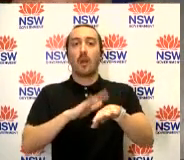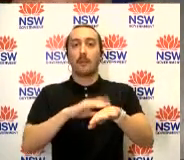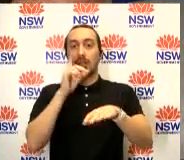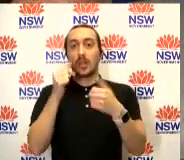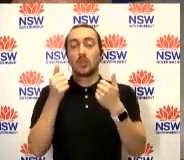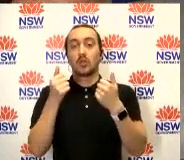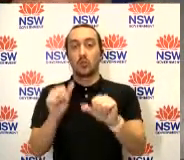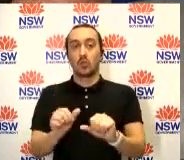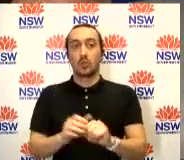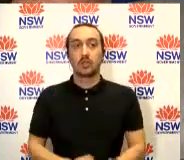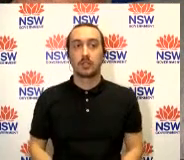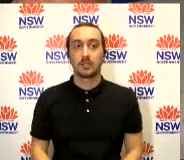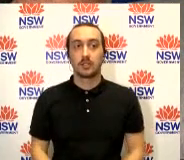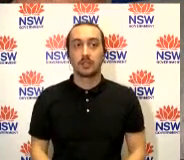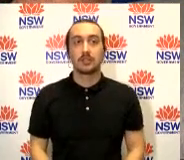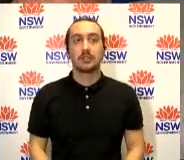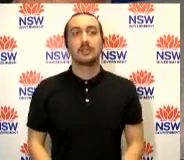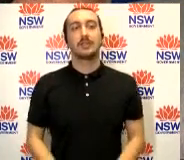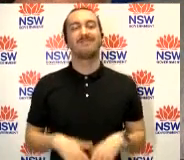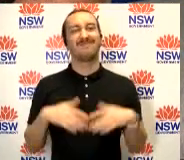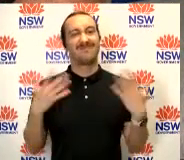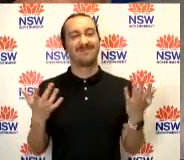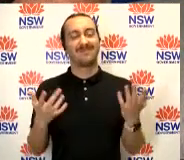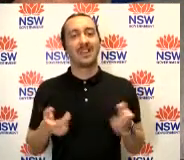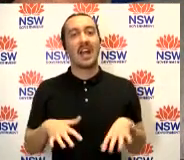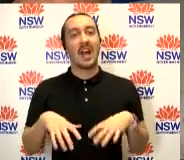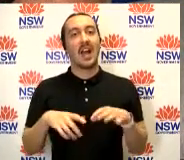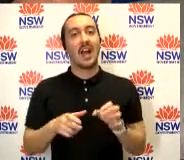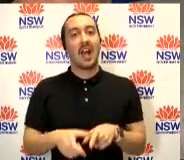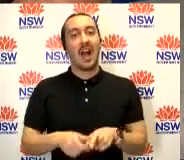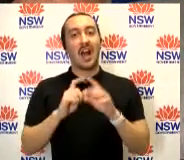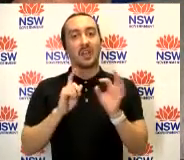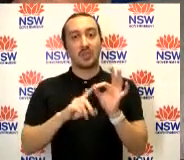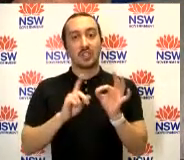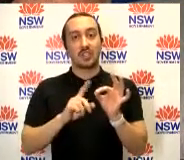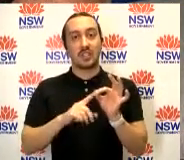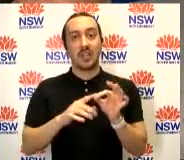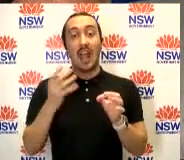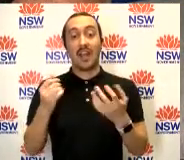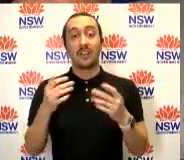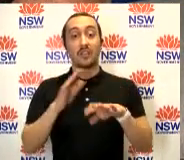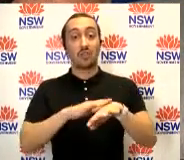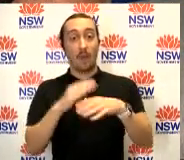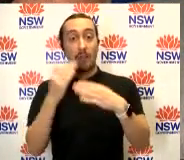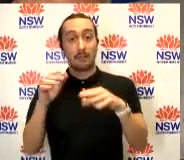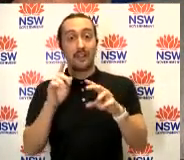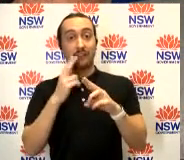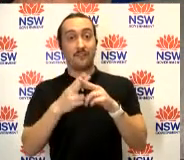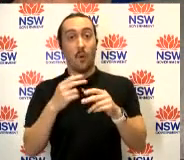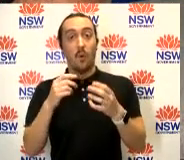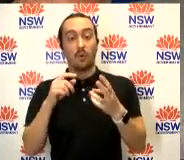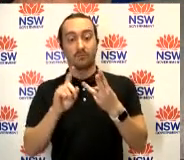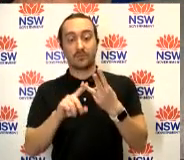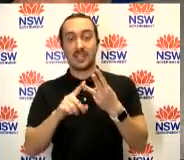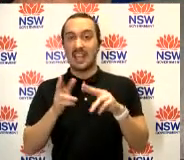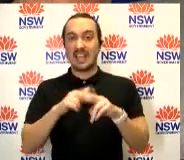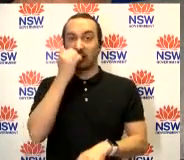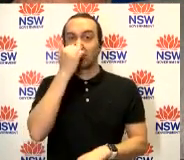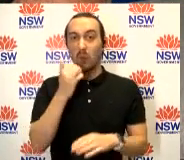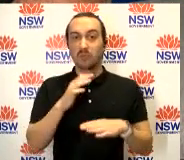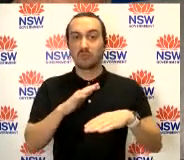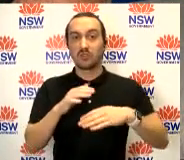Okay, to answer the actual question the way it's written, which is you could wear a harness. There would be a